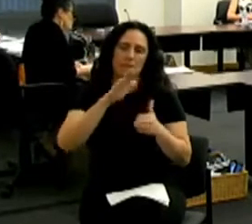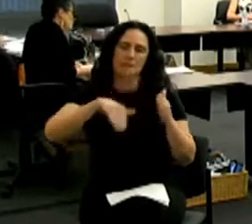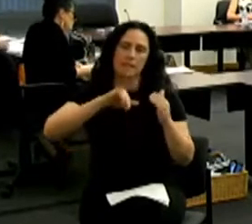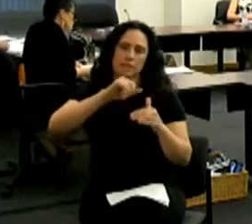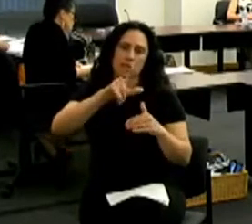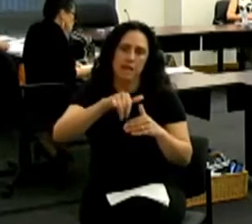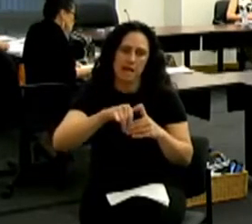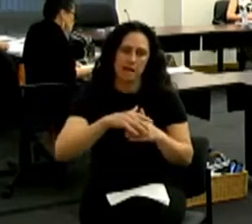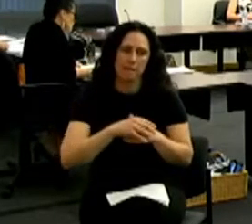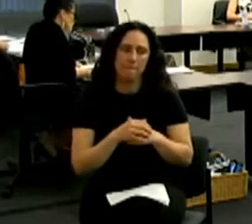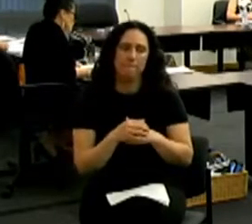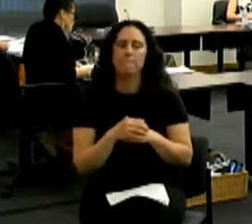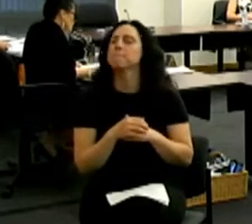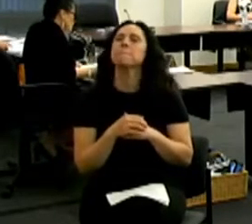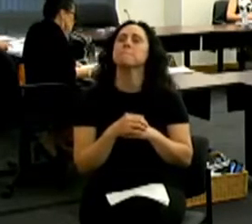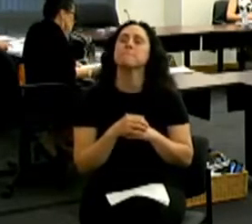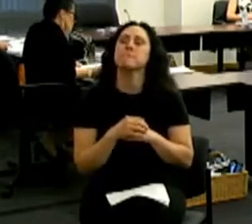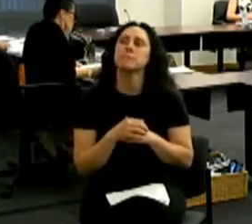there.